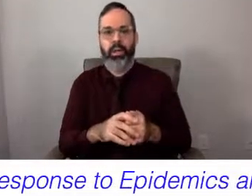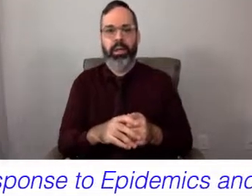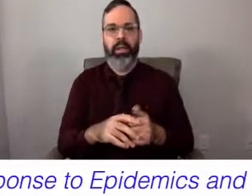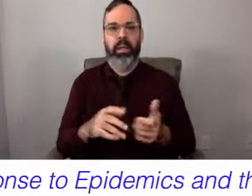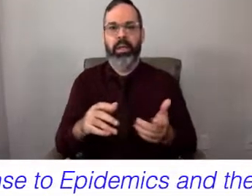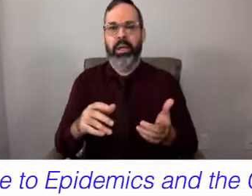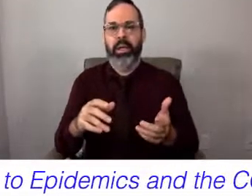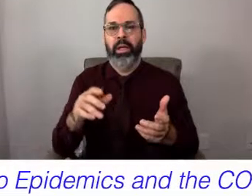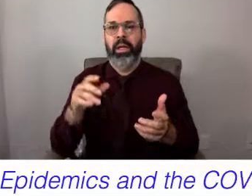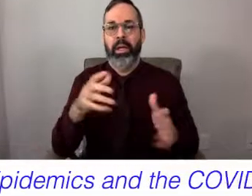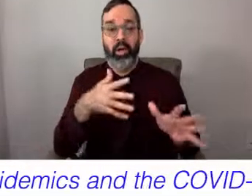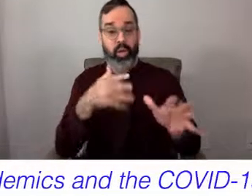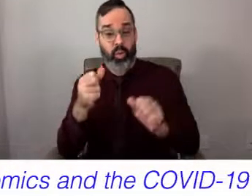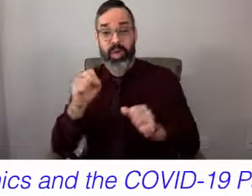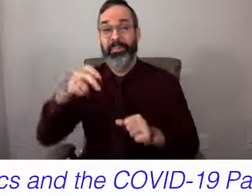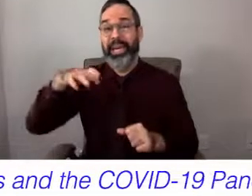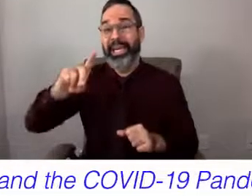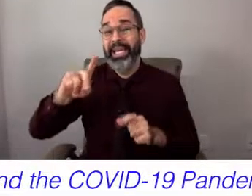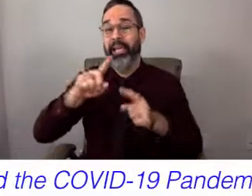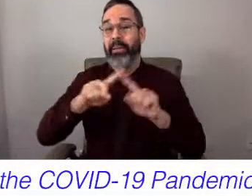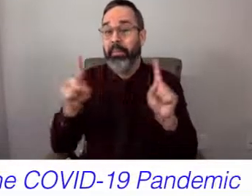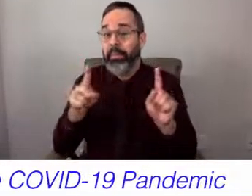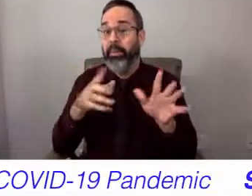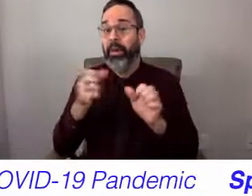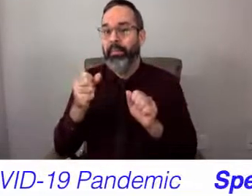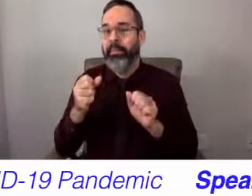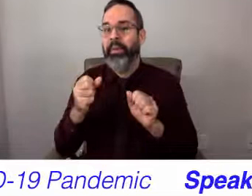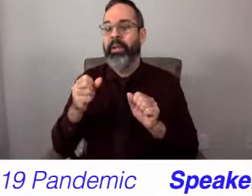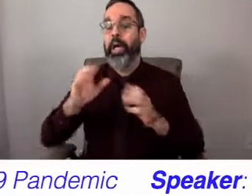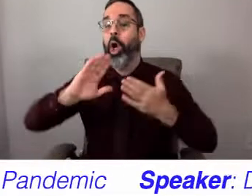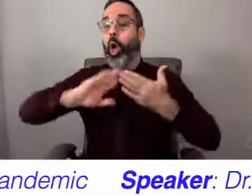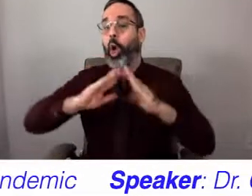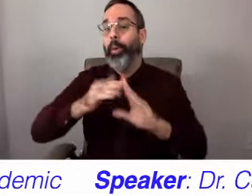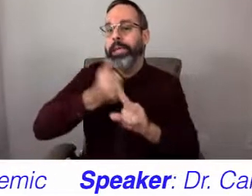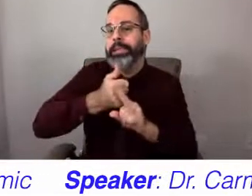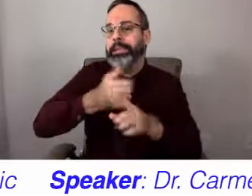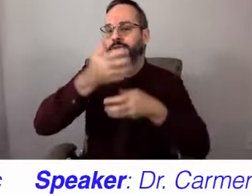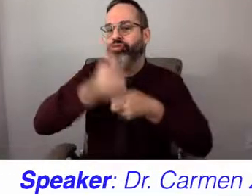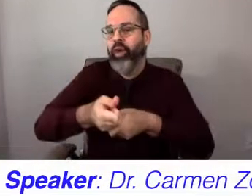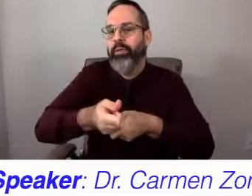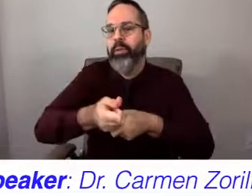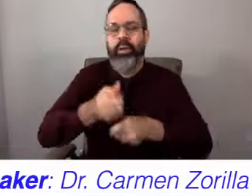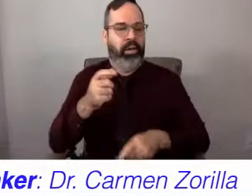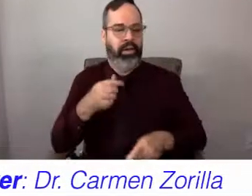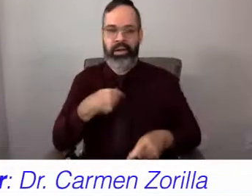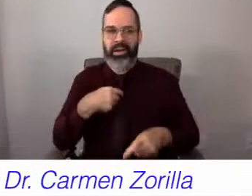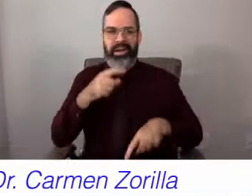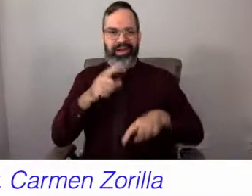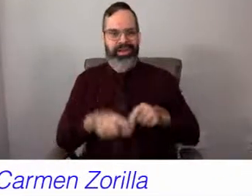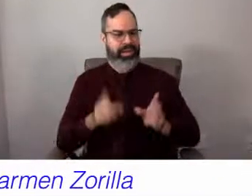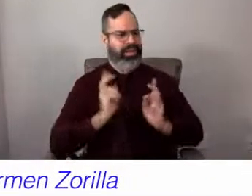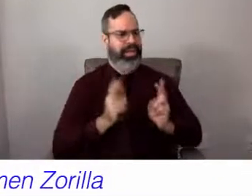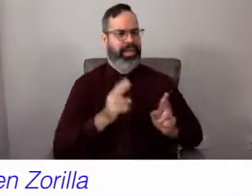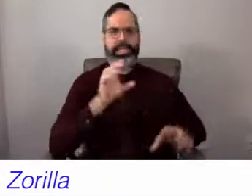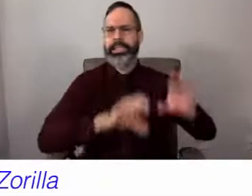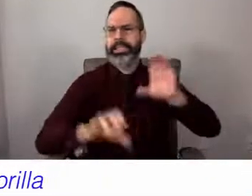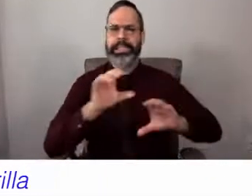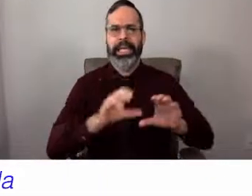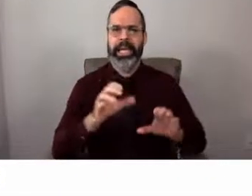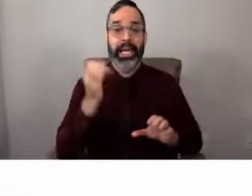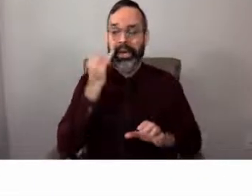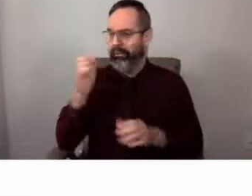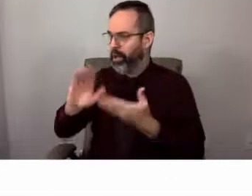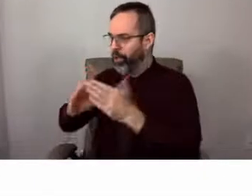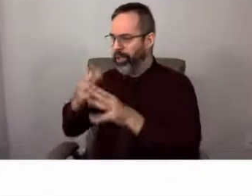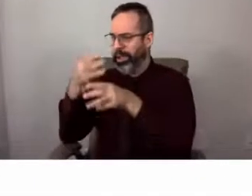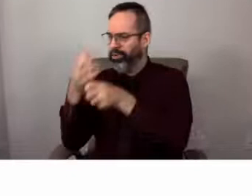it's at the speed of the community trust. You cannot accelerate even science if you don't have the community